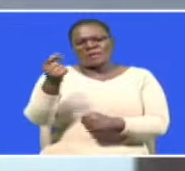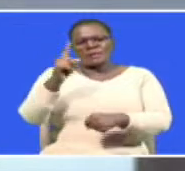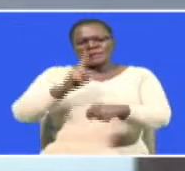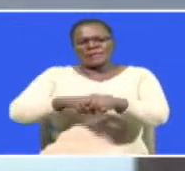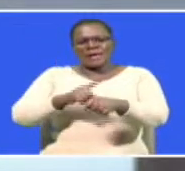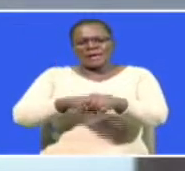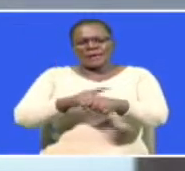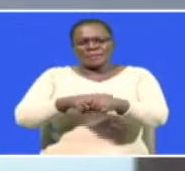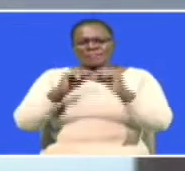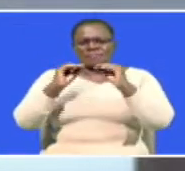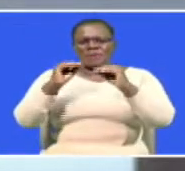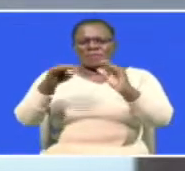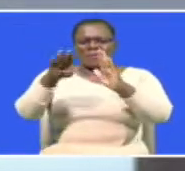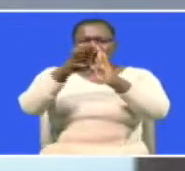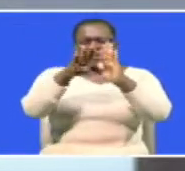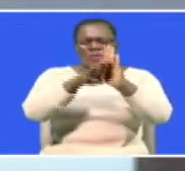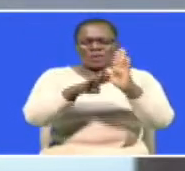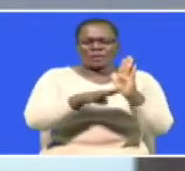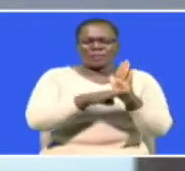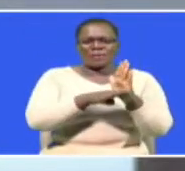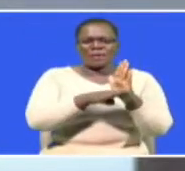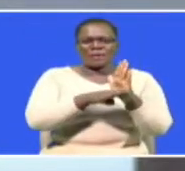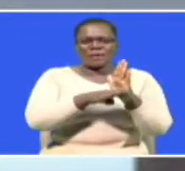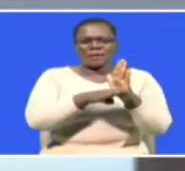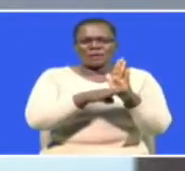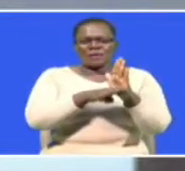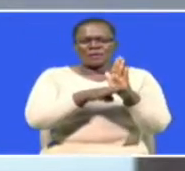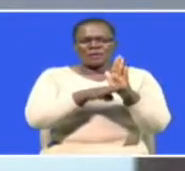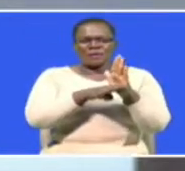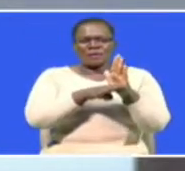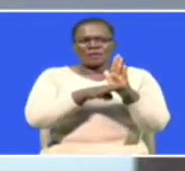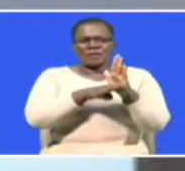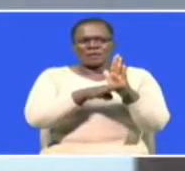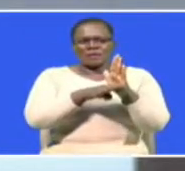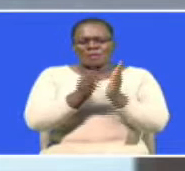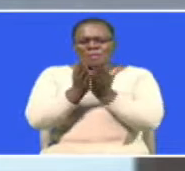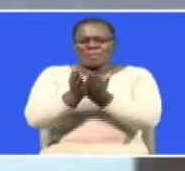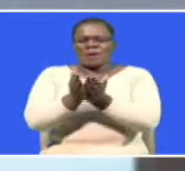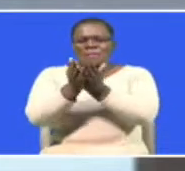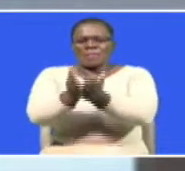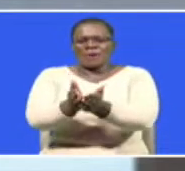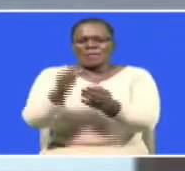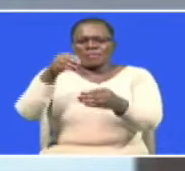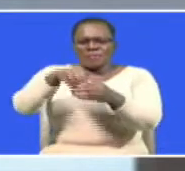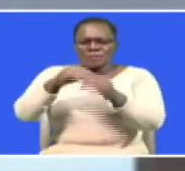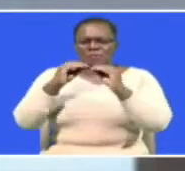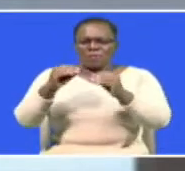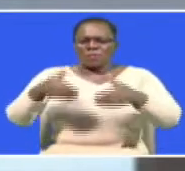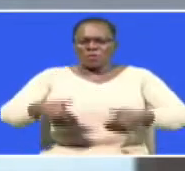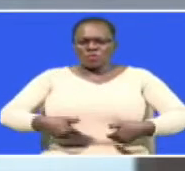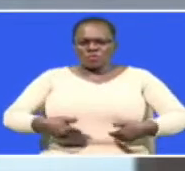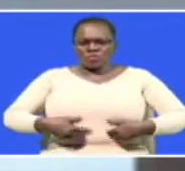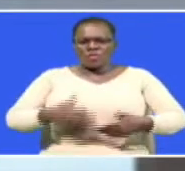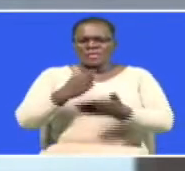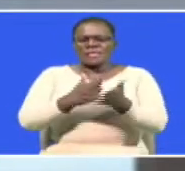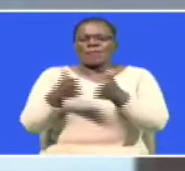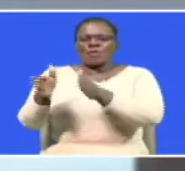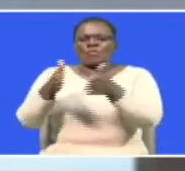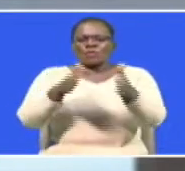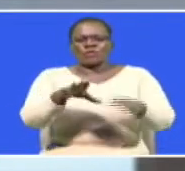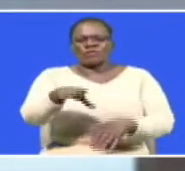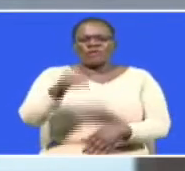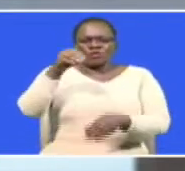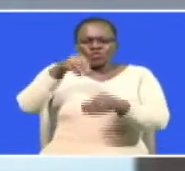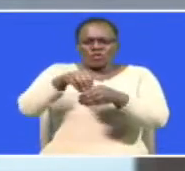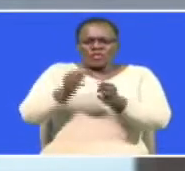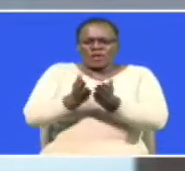a sensitization program dubbed Jomvu Maritime Dreams that seeks to sensitize youth on some of the opportunities found on